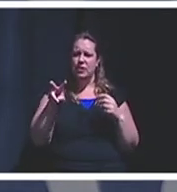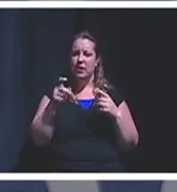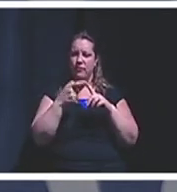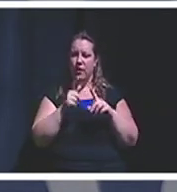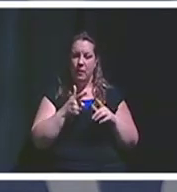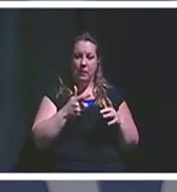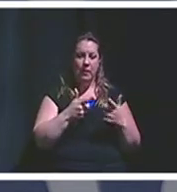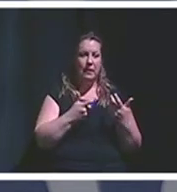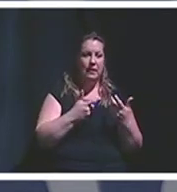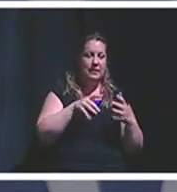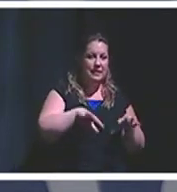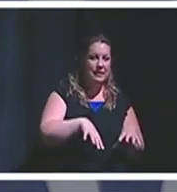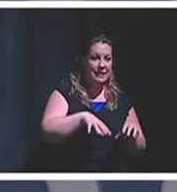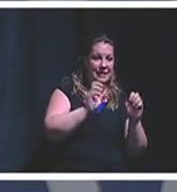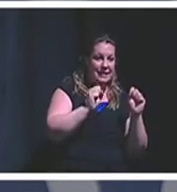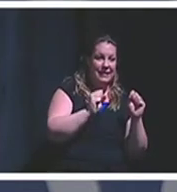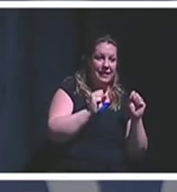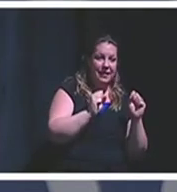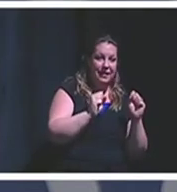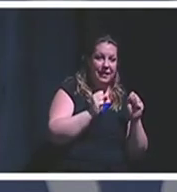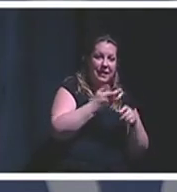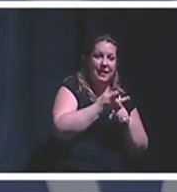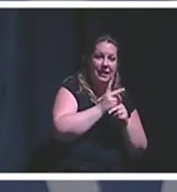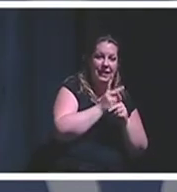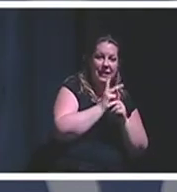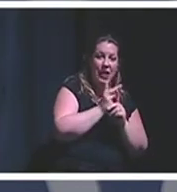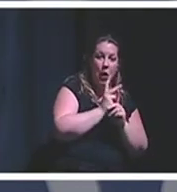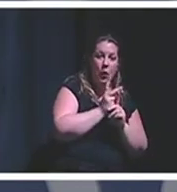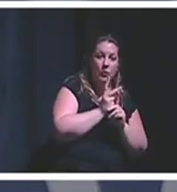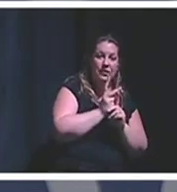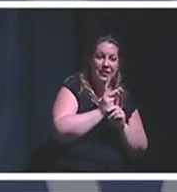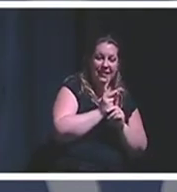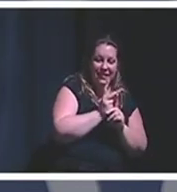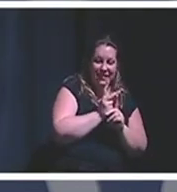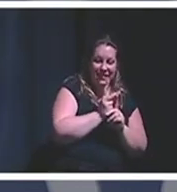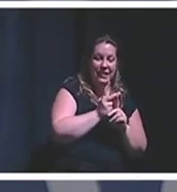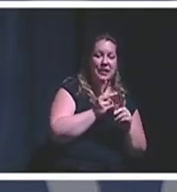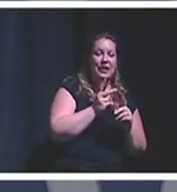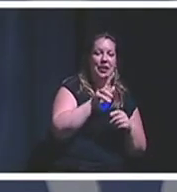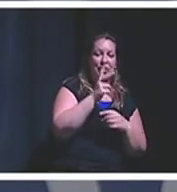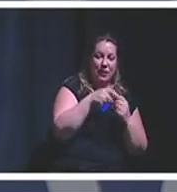taking loans to 100 years of paying them back.